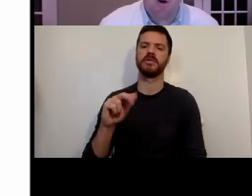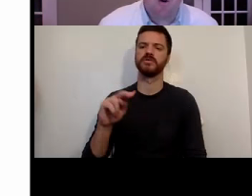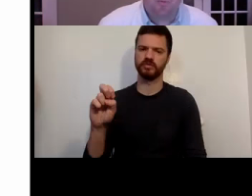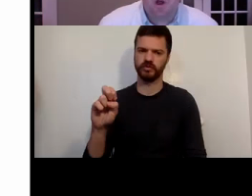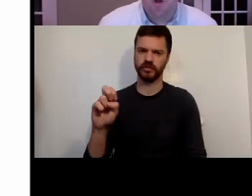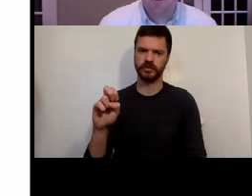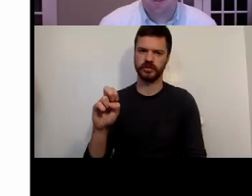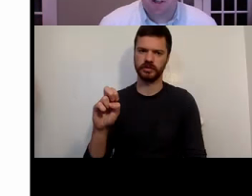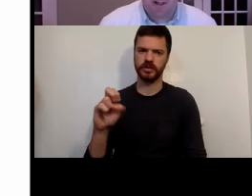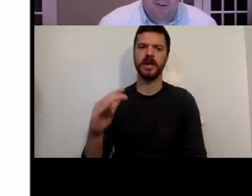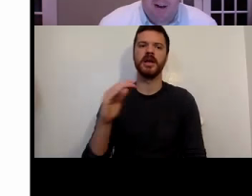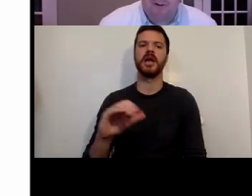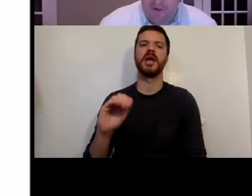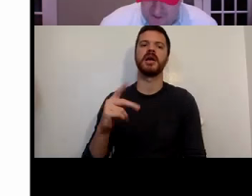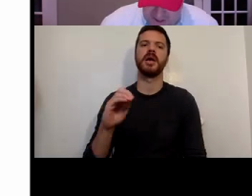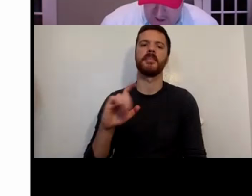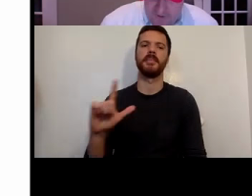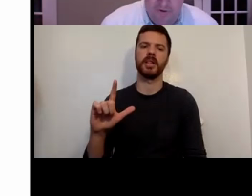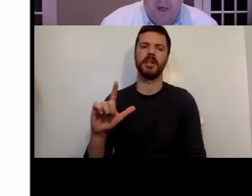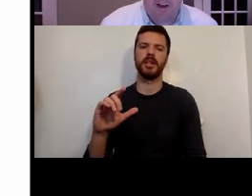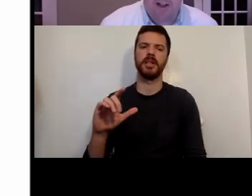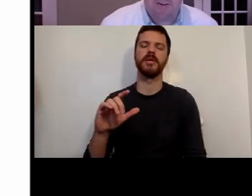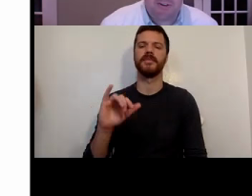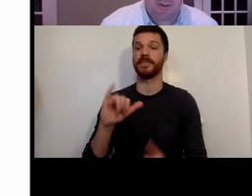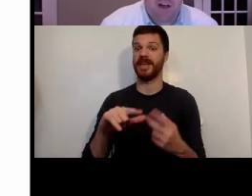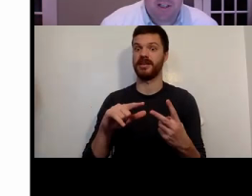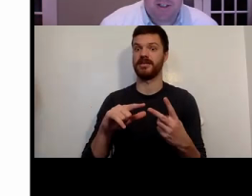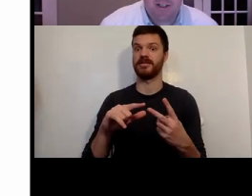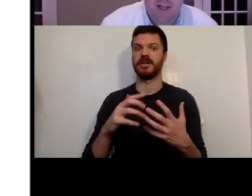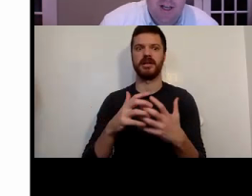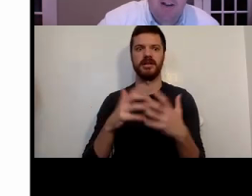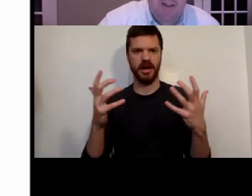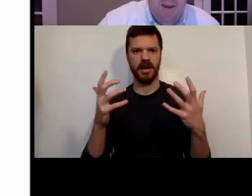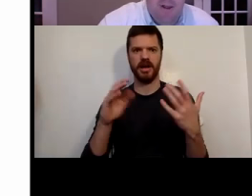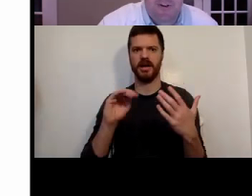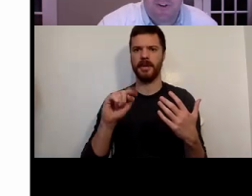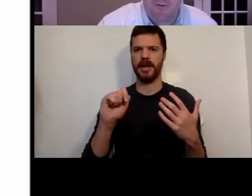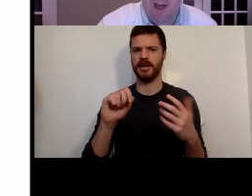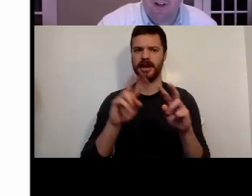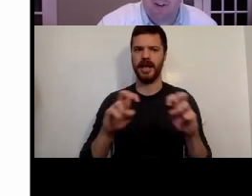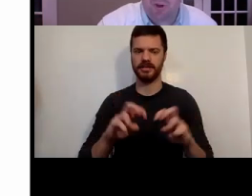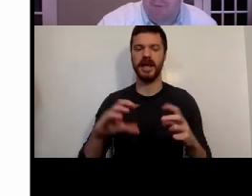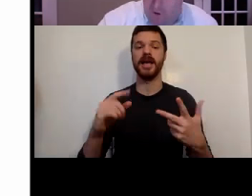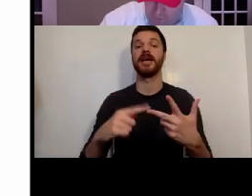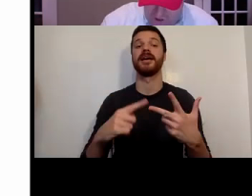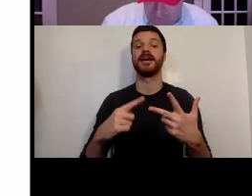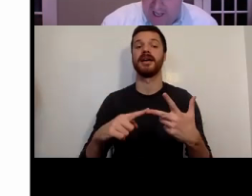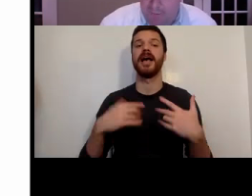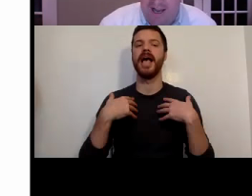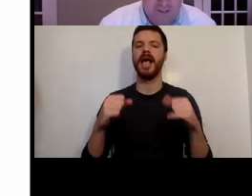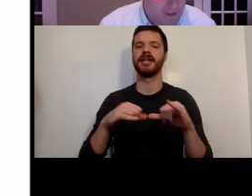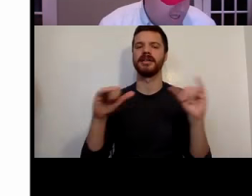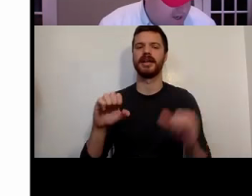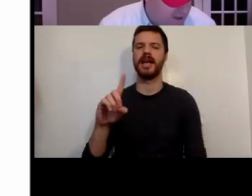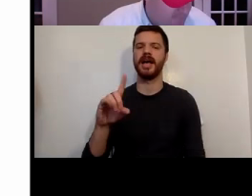of Care Group, who's conducted a lot of different systematic reviews and meta-analyses of strategies. And then the Health Systems Evidence Platform, which is run out of